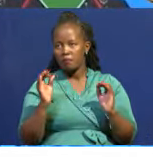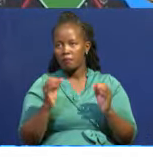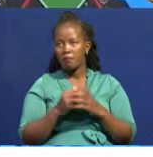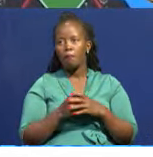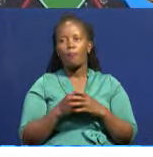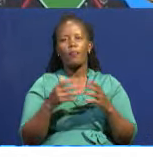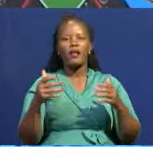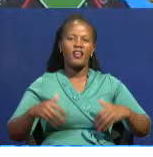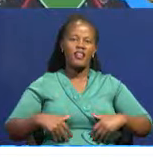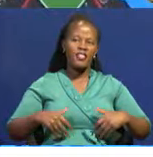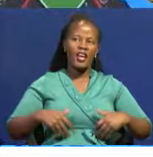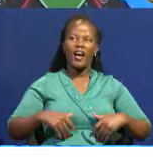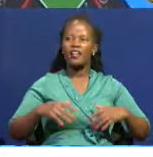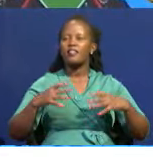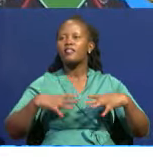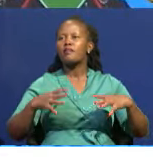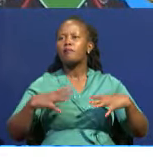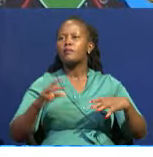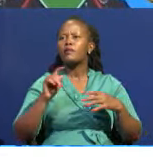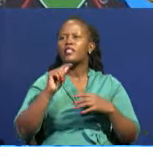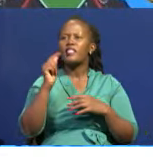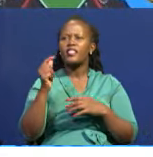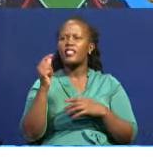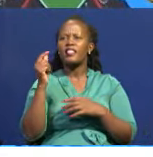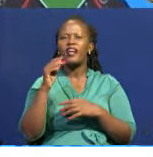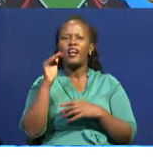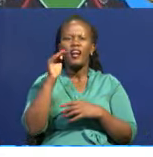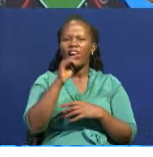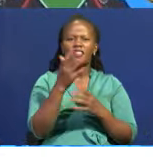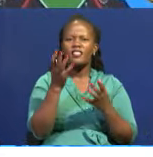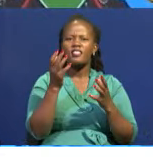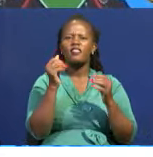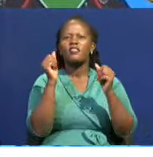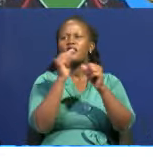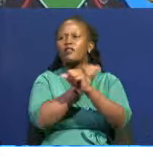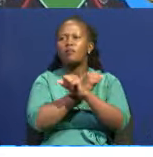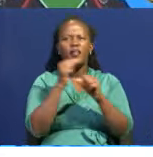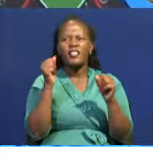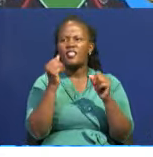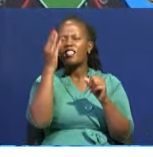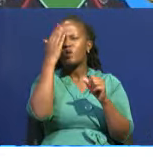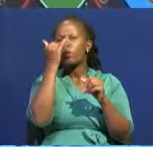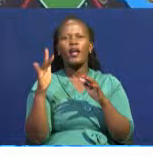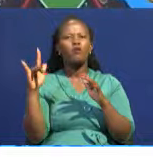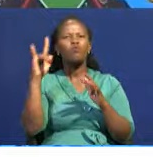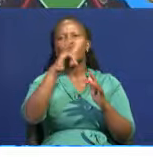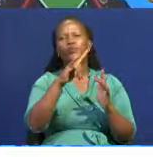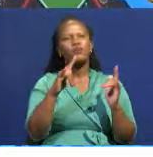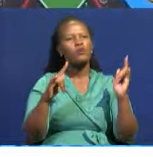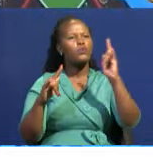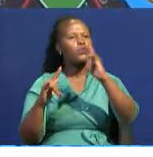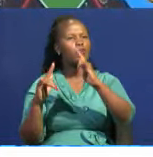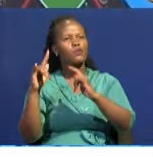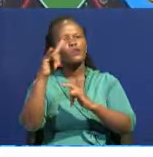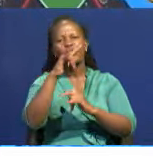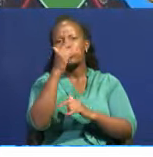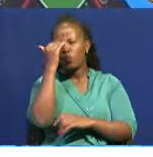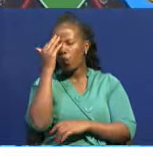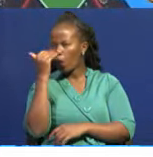young people in Kenya were asking, why does the President of Kenya make foreign trips?